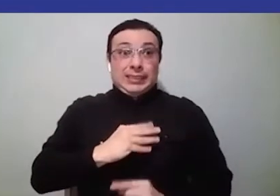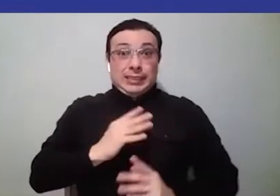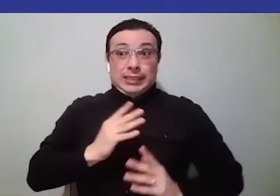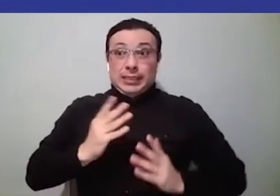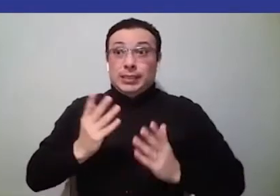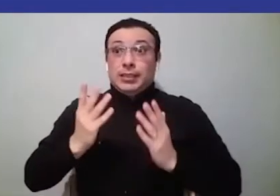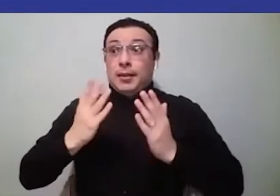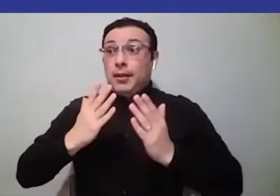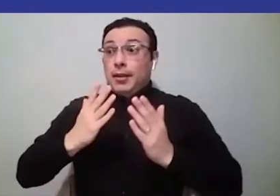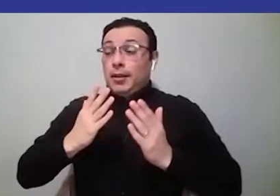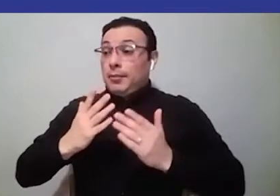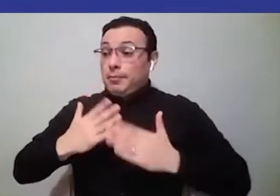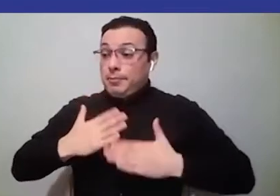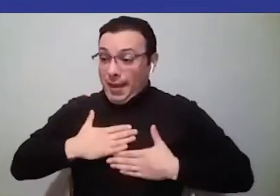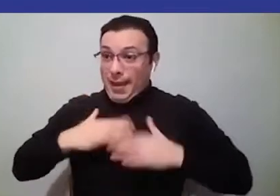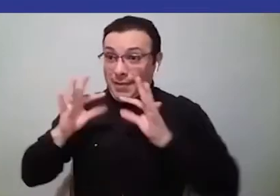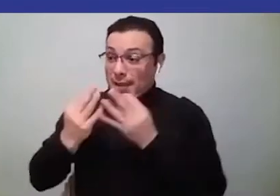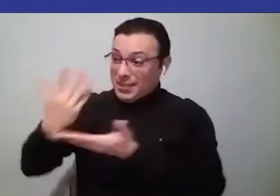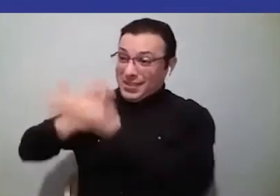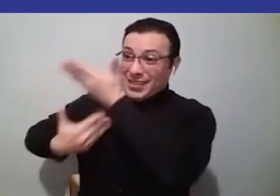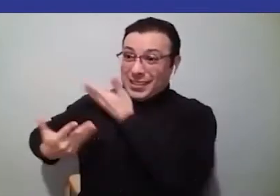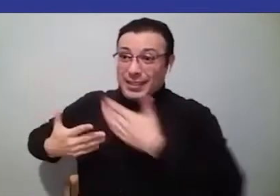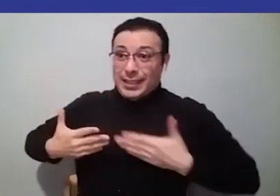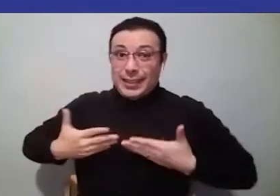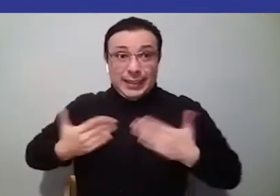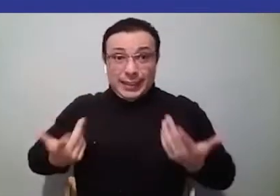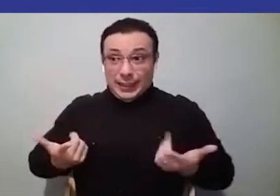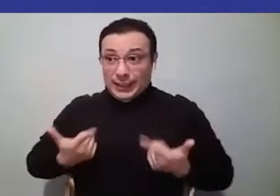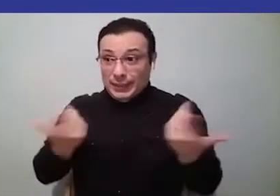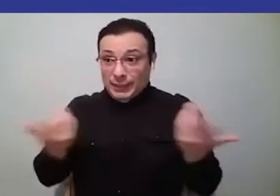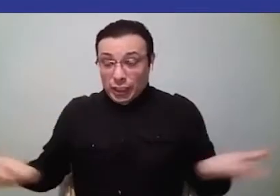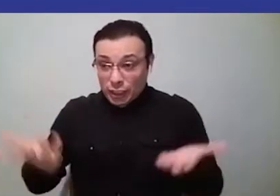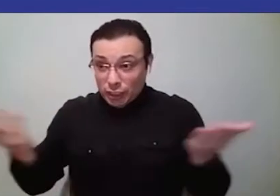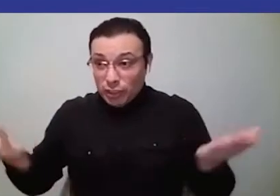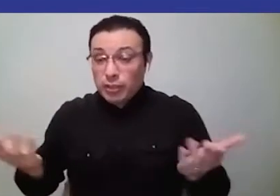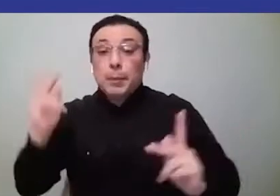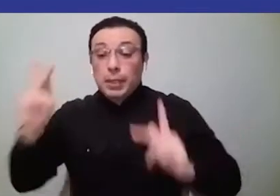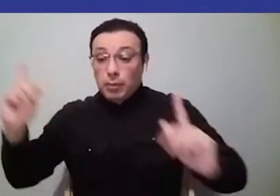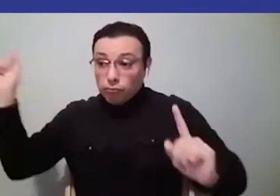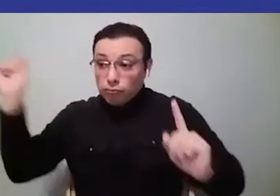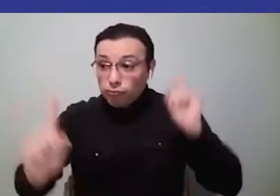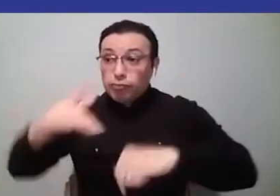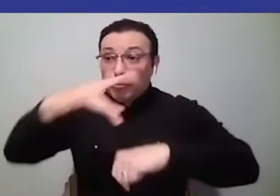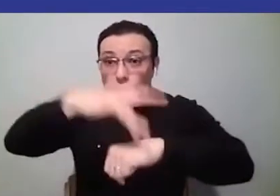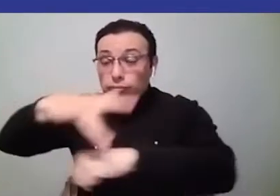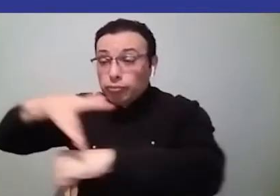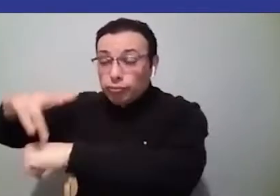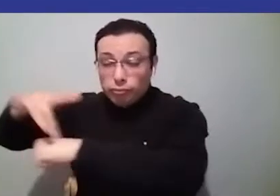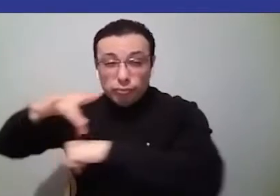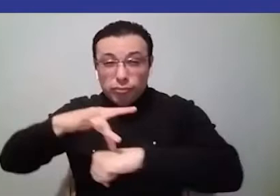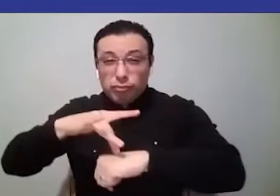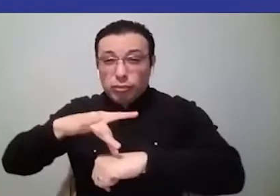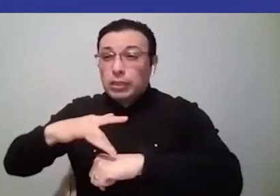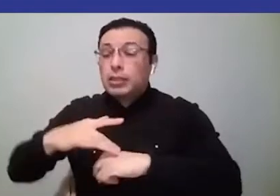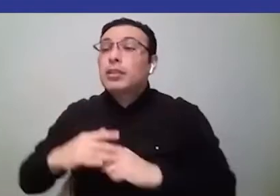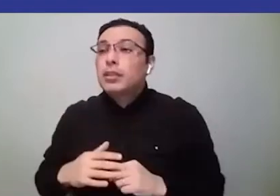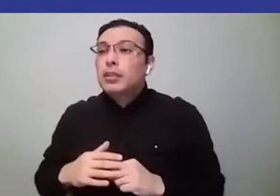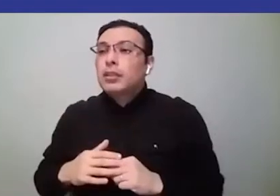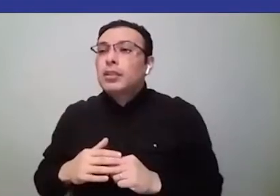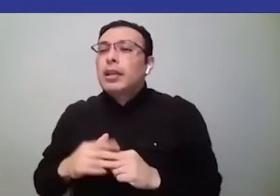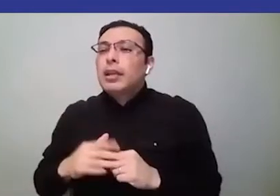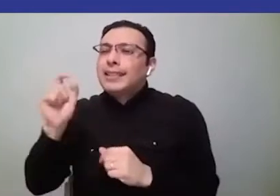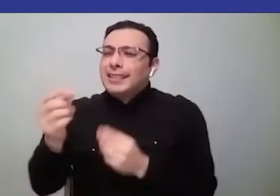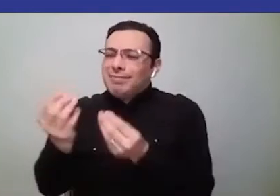hall, for those of you who are non-Indigenous too, to be relieved of bearing the violence, the racism, and the hurt of